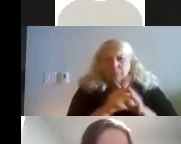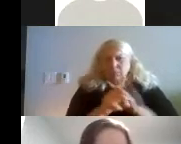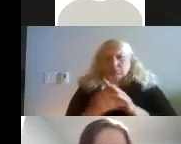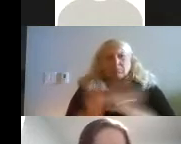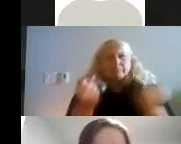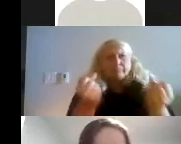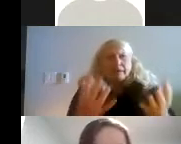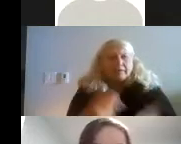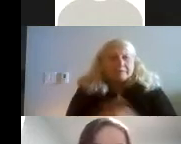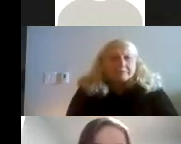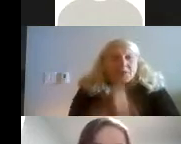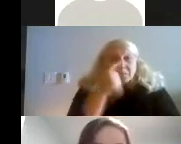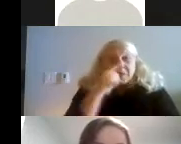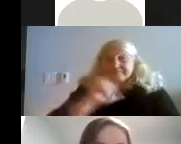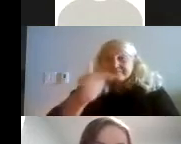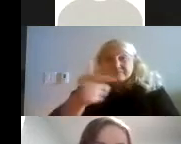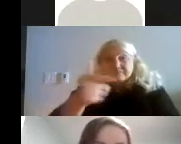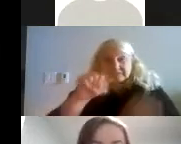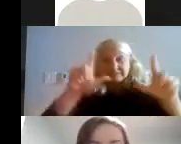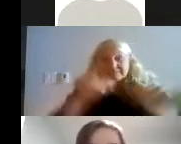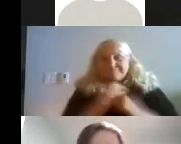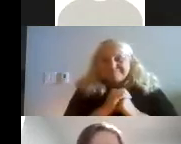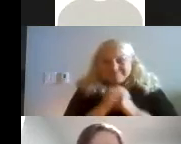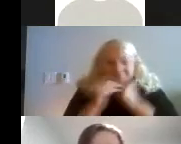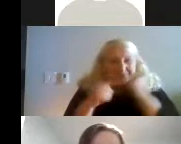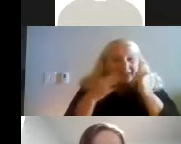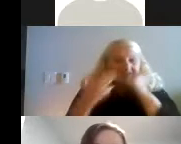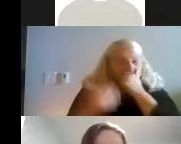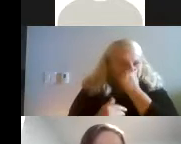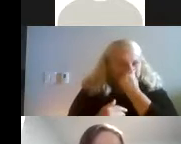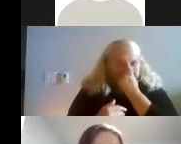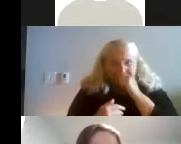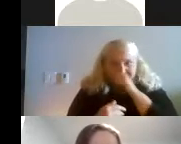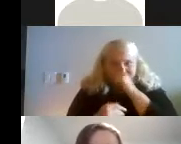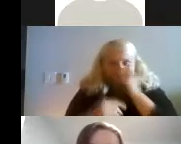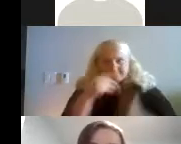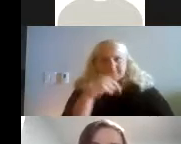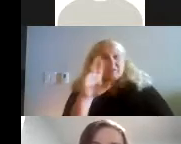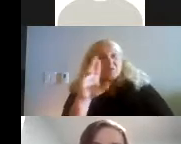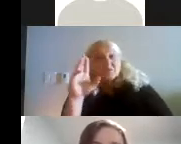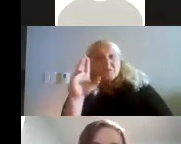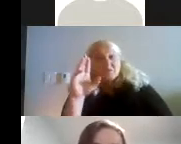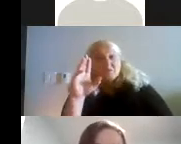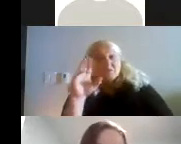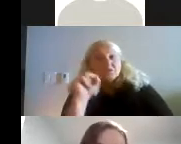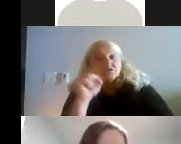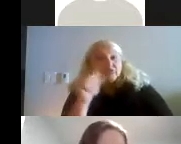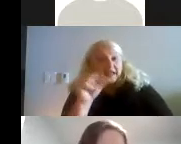Thank you. So in order to be able to analyze our research, we need to be